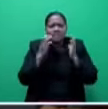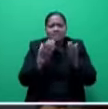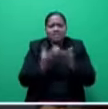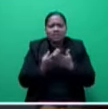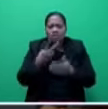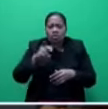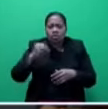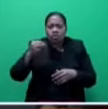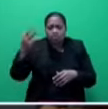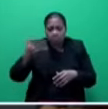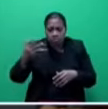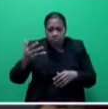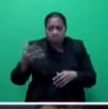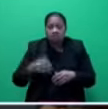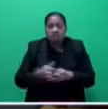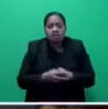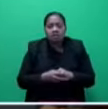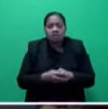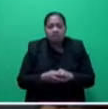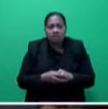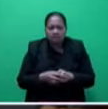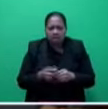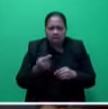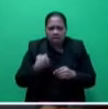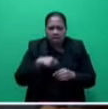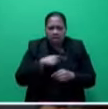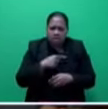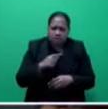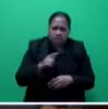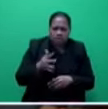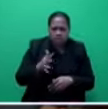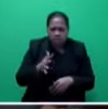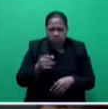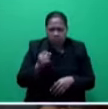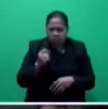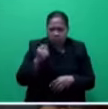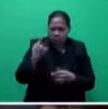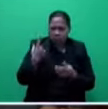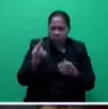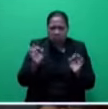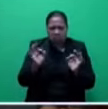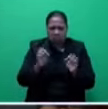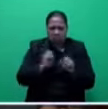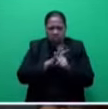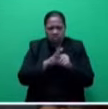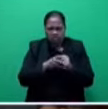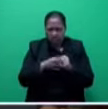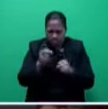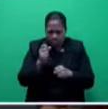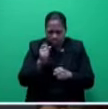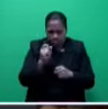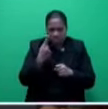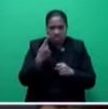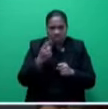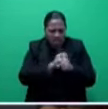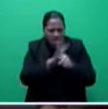little did we realize the impact of this pandemic. Little did we realize the impact this pandemic would have on the rest of the